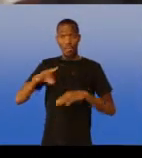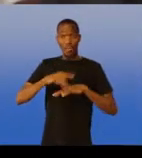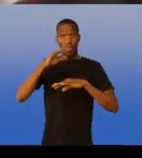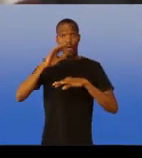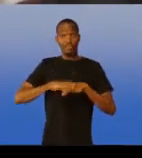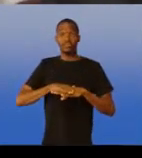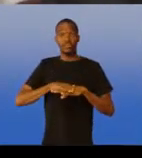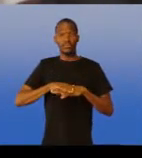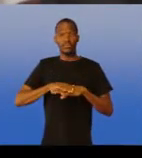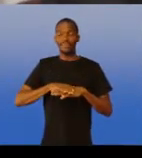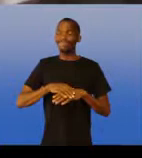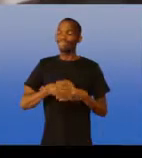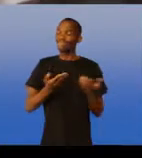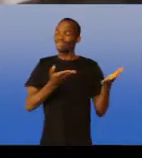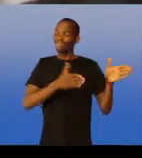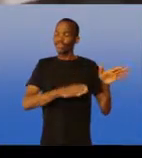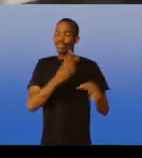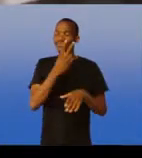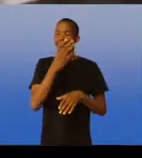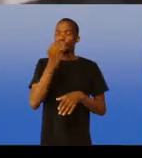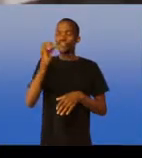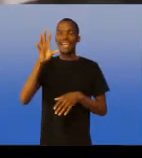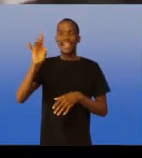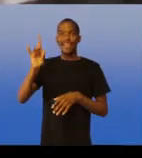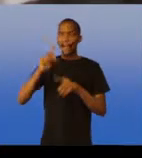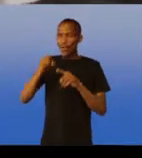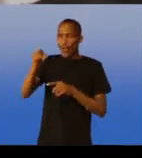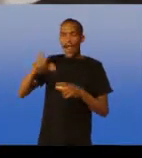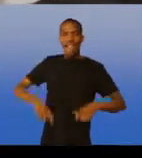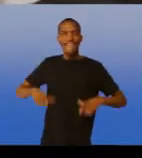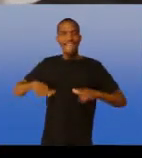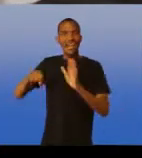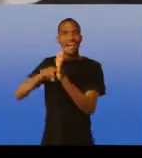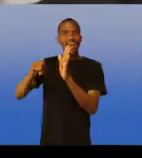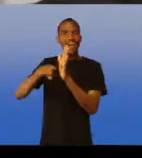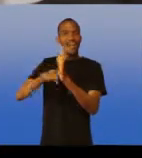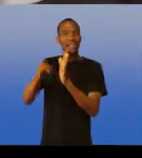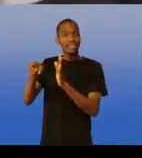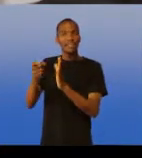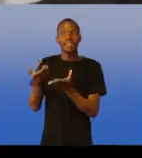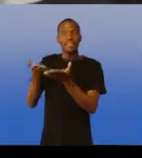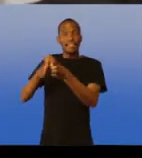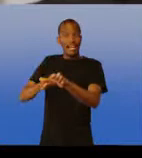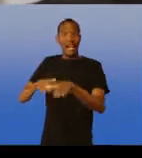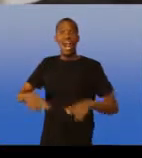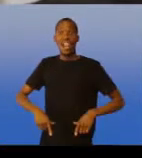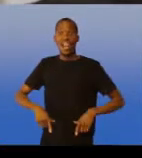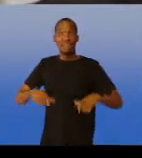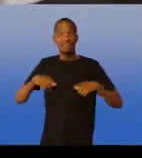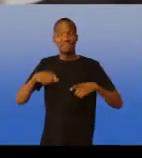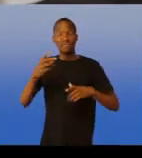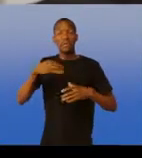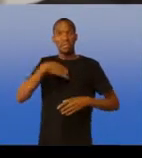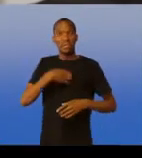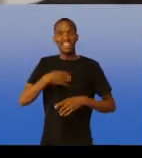2008 mme o na le negative, o tlhokagetse hela na ka bolwetse hela bo